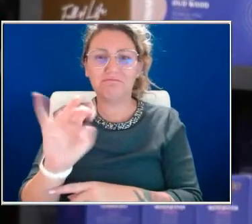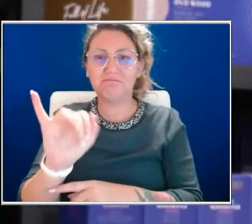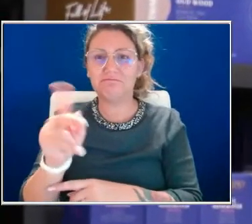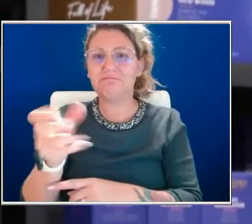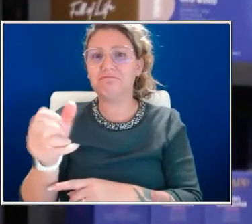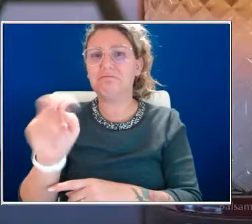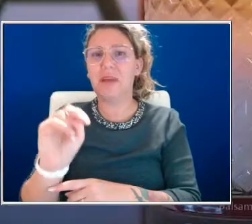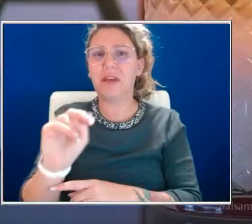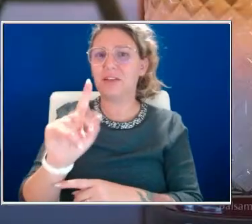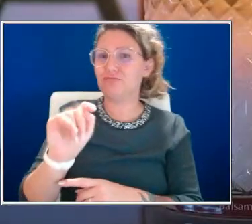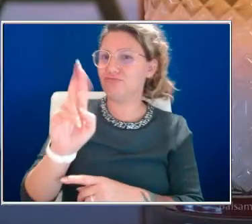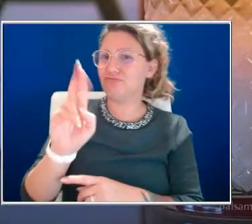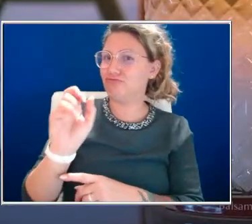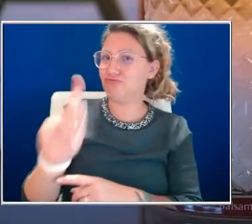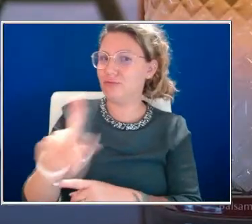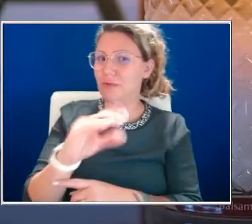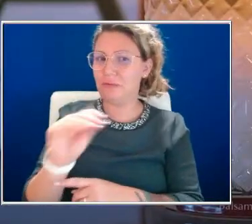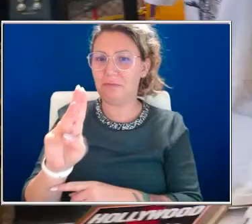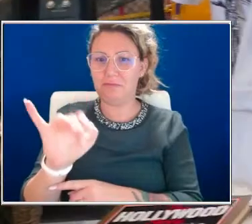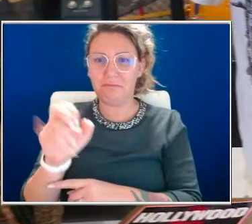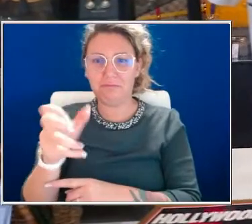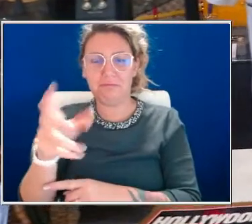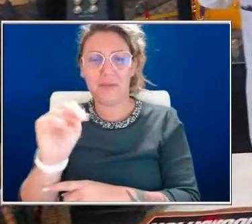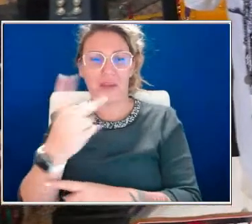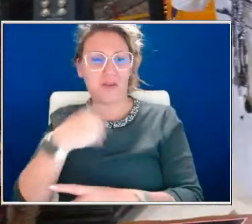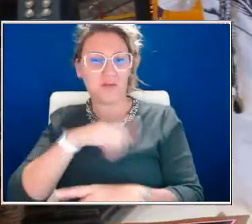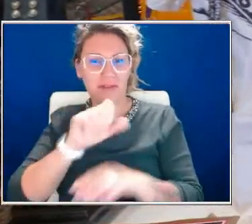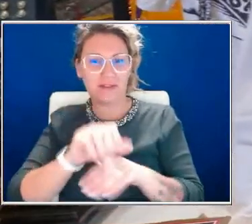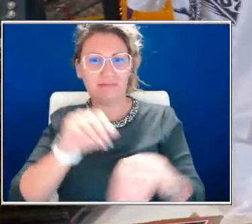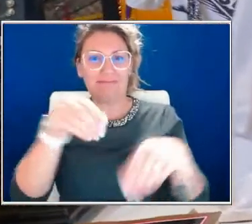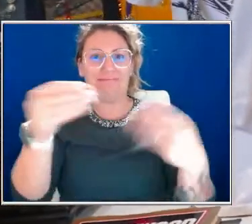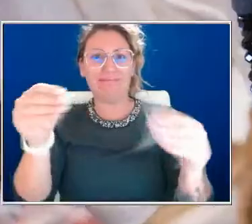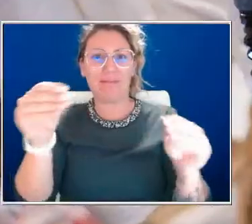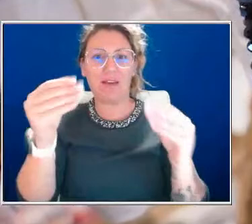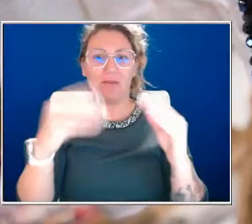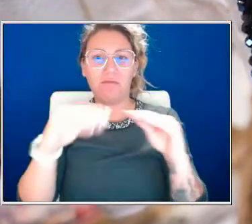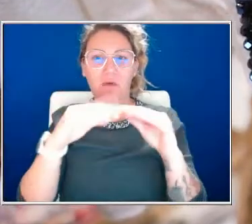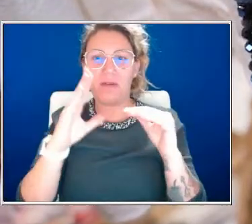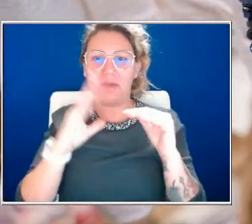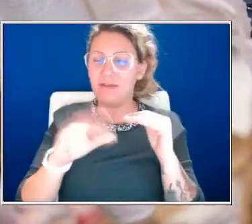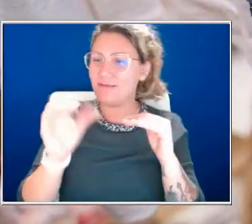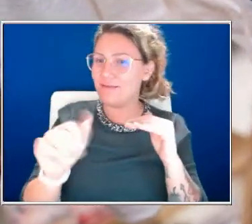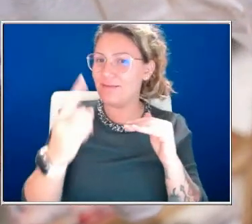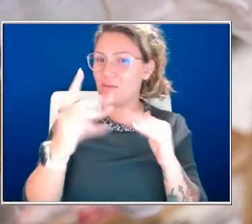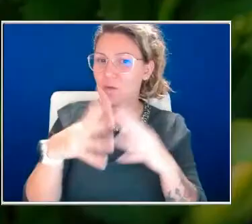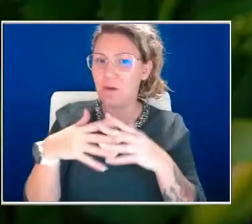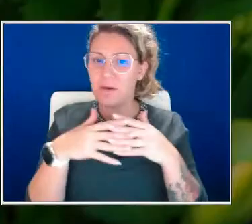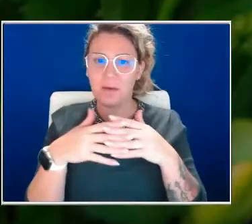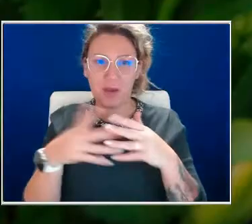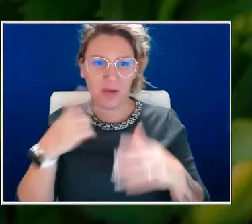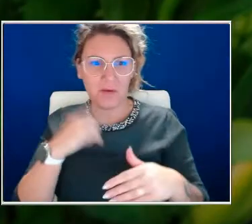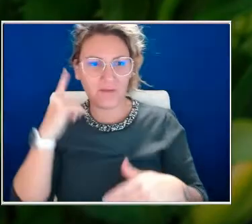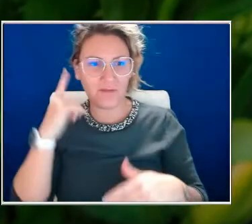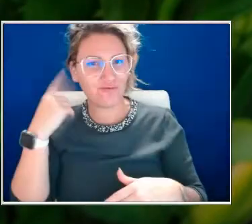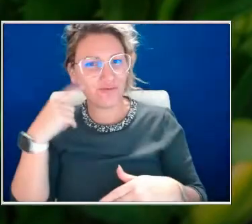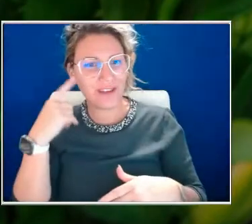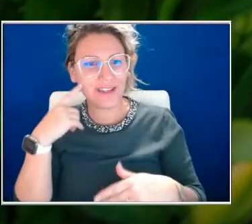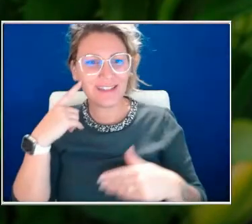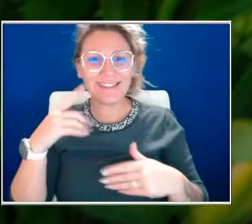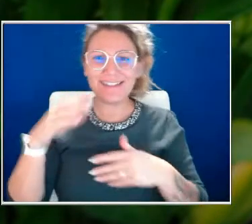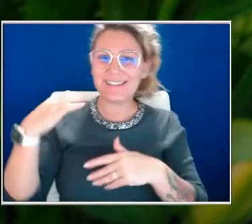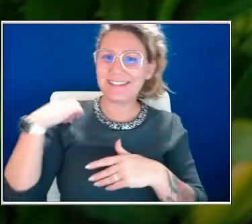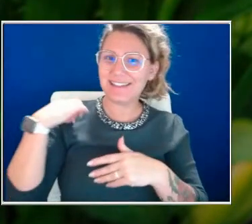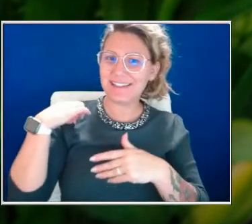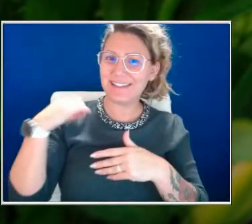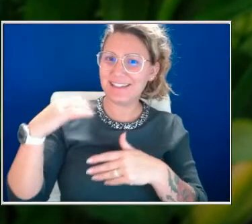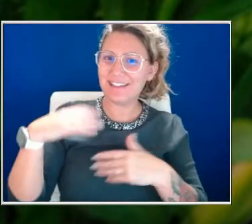private garden candles than anyone in America. But you have to look at these. We just got these crazy t-shirts.